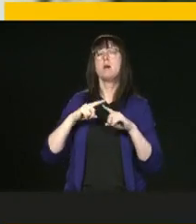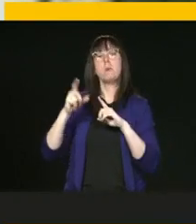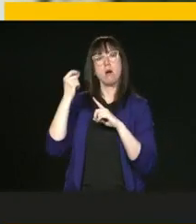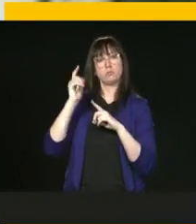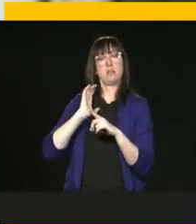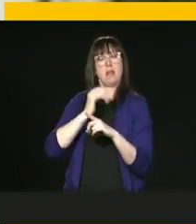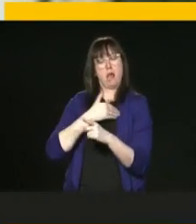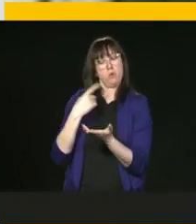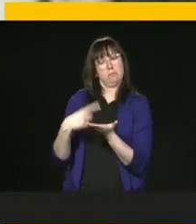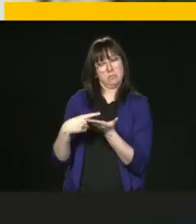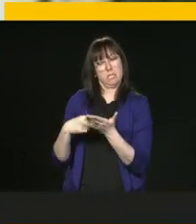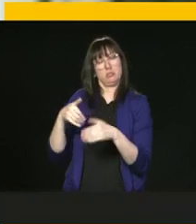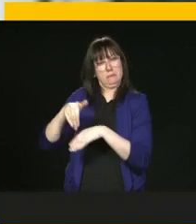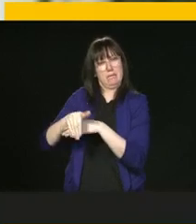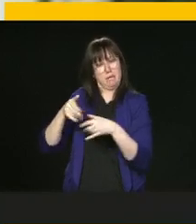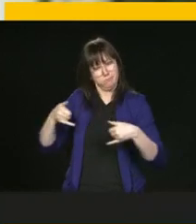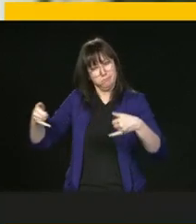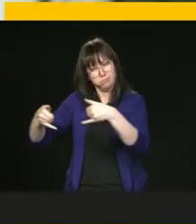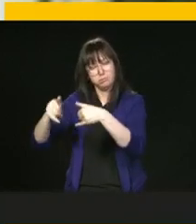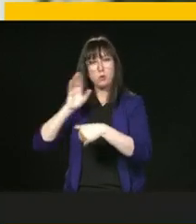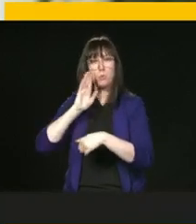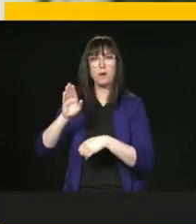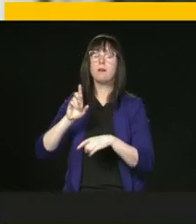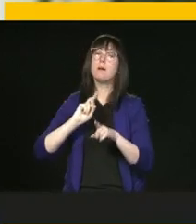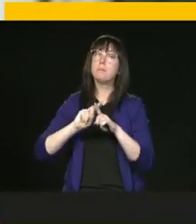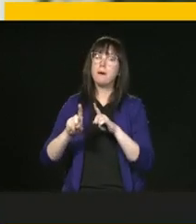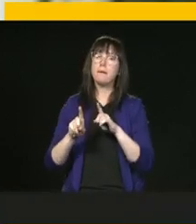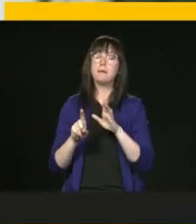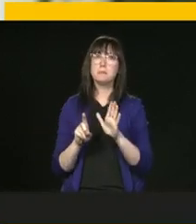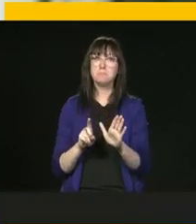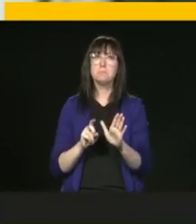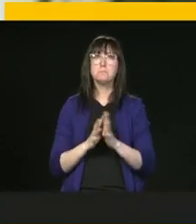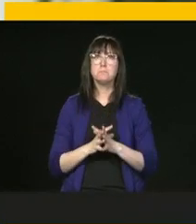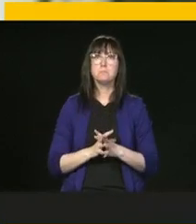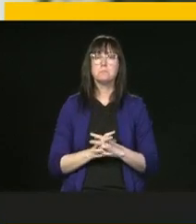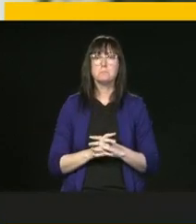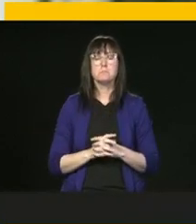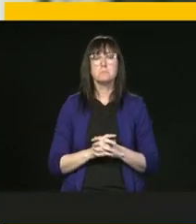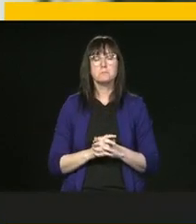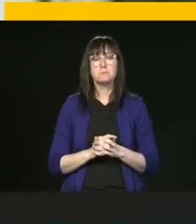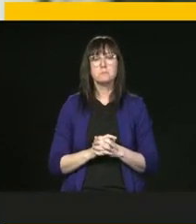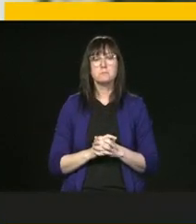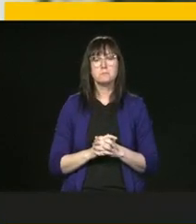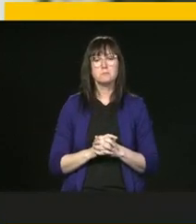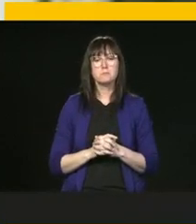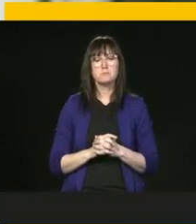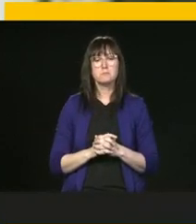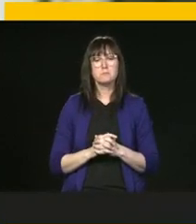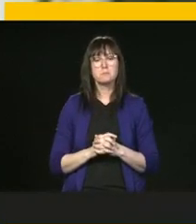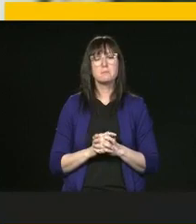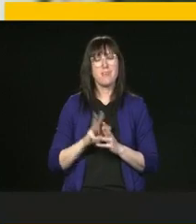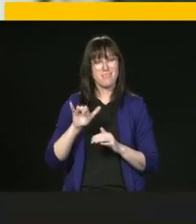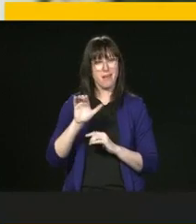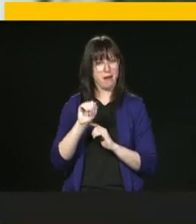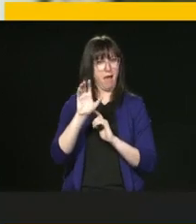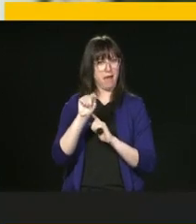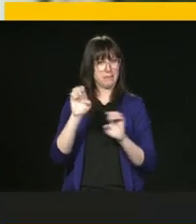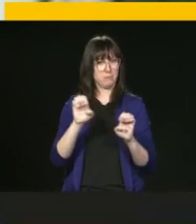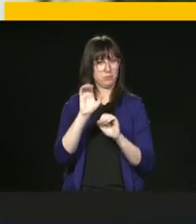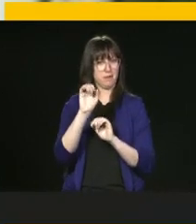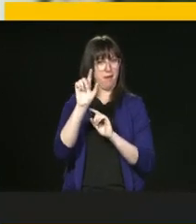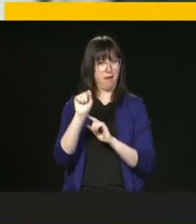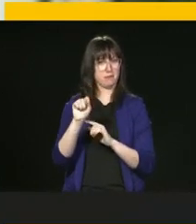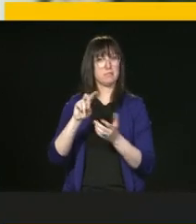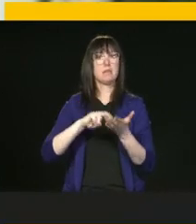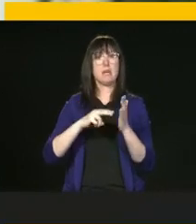the discussions. But as I said, much of the Emergency Measures Act involves taking